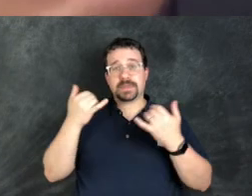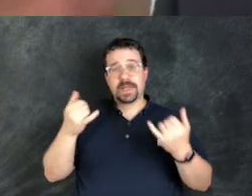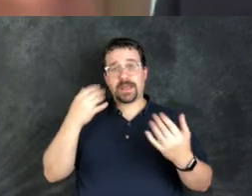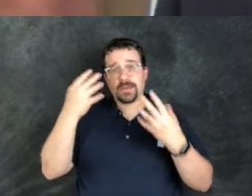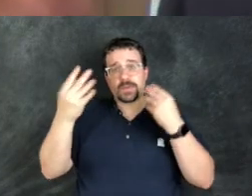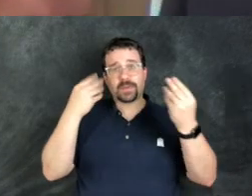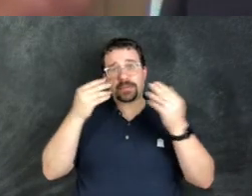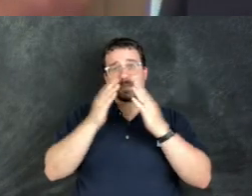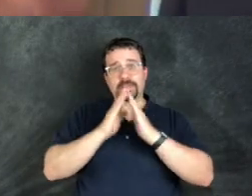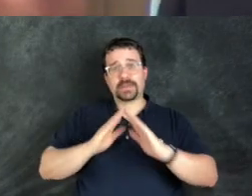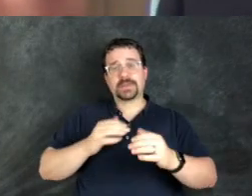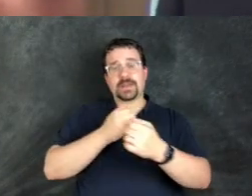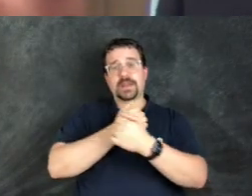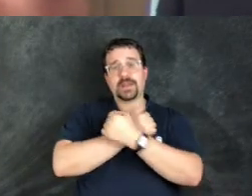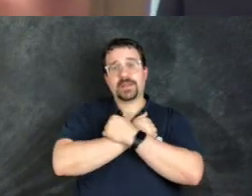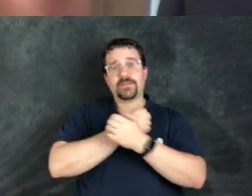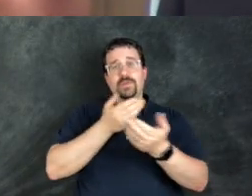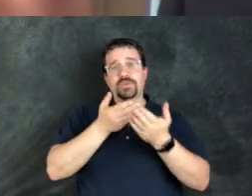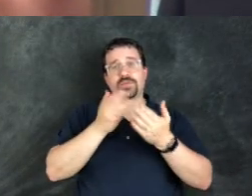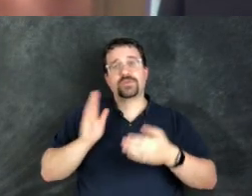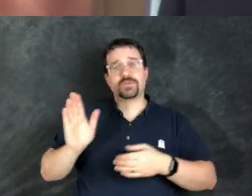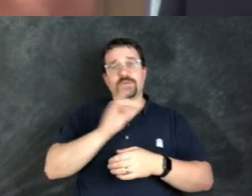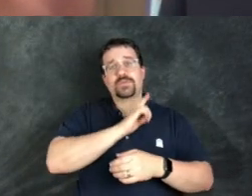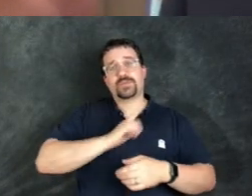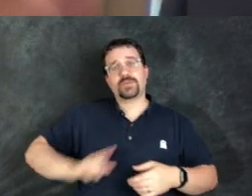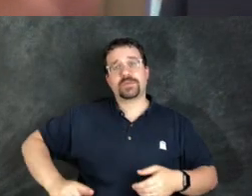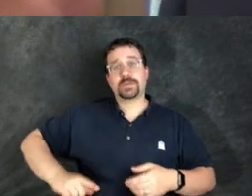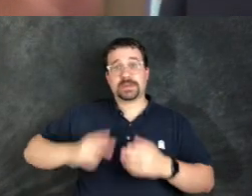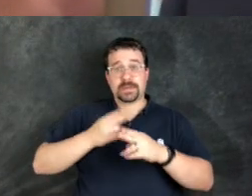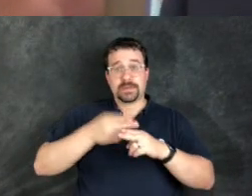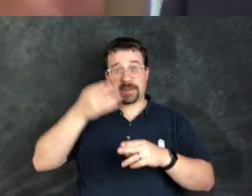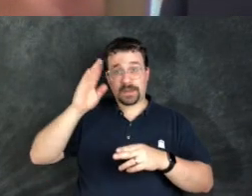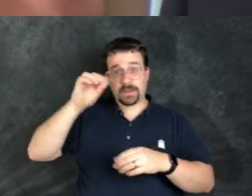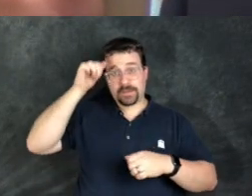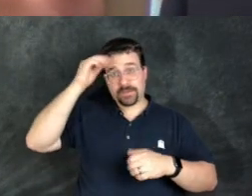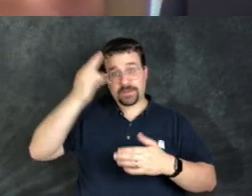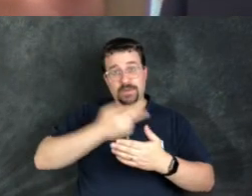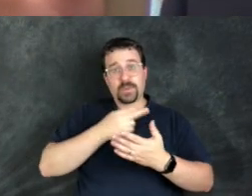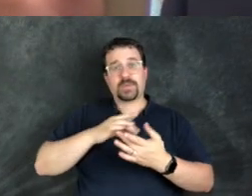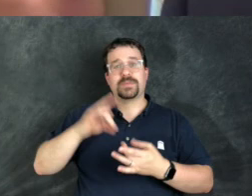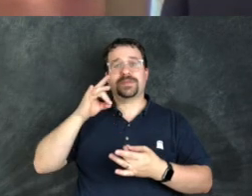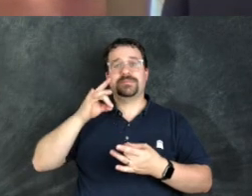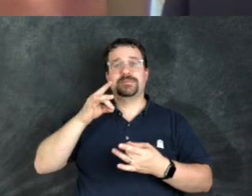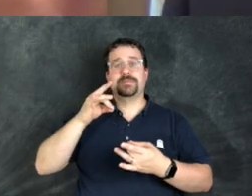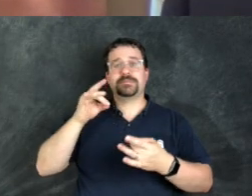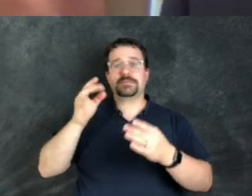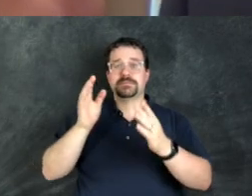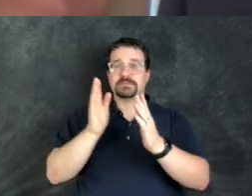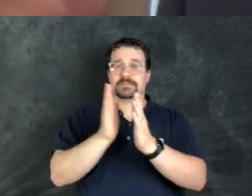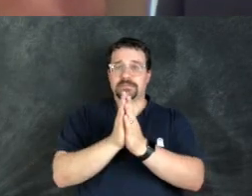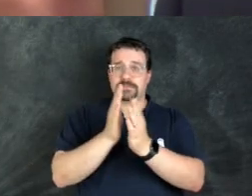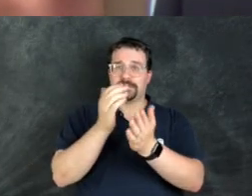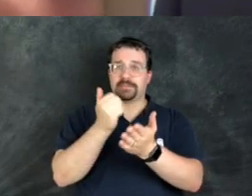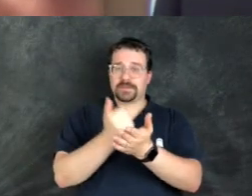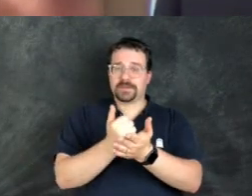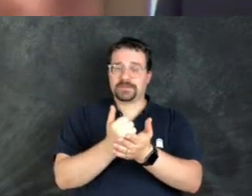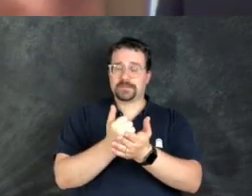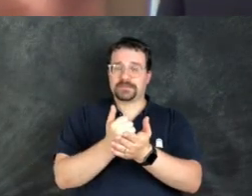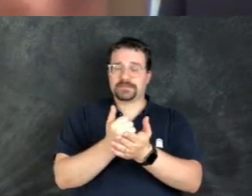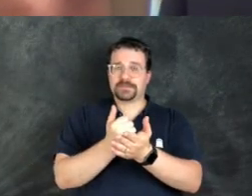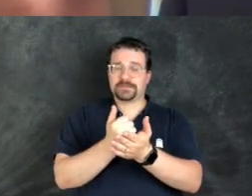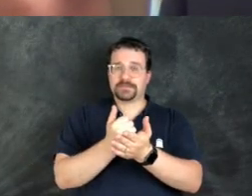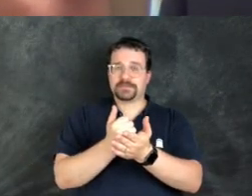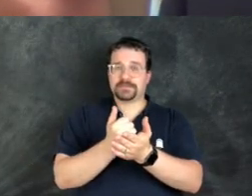And now go in peace to love and serve your Lord. In the name of God, the Father, Son, and Holy Spirit.